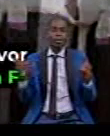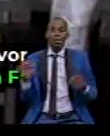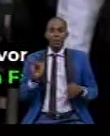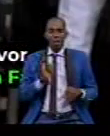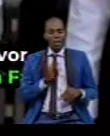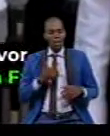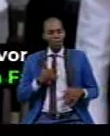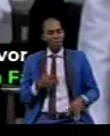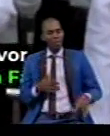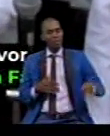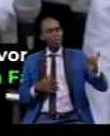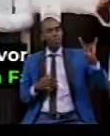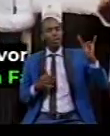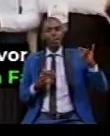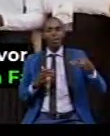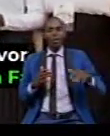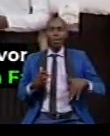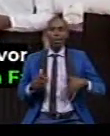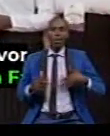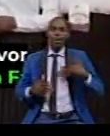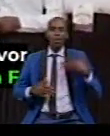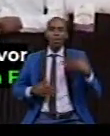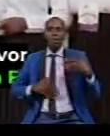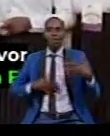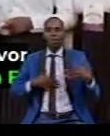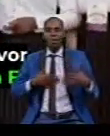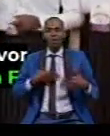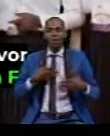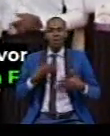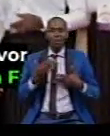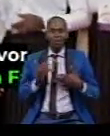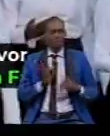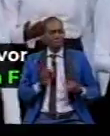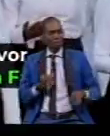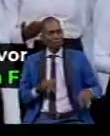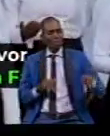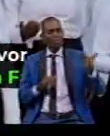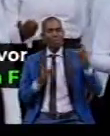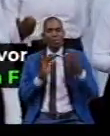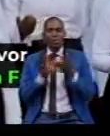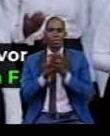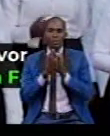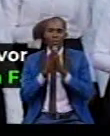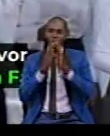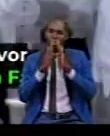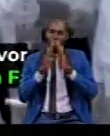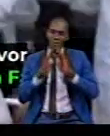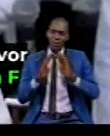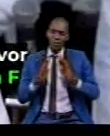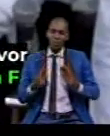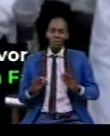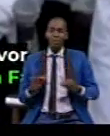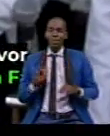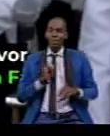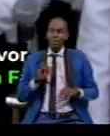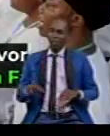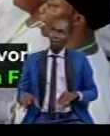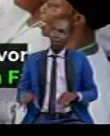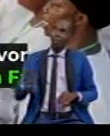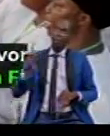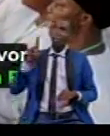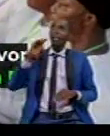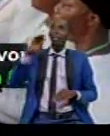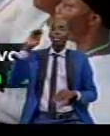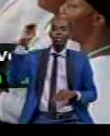that follows. In Jesus' name we pray. God bless you. Keep